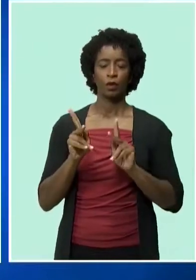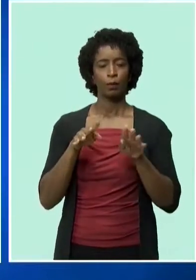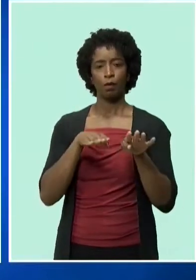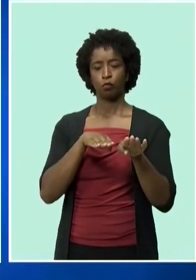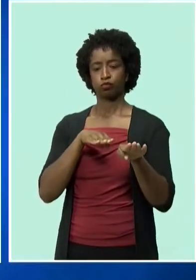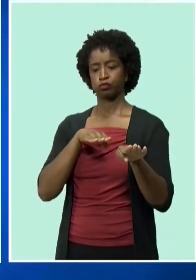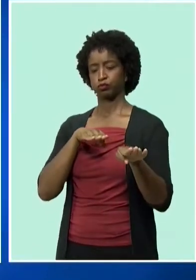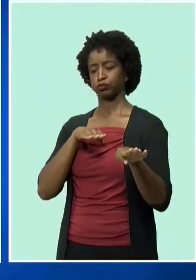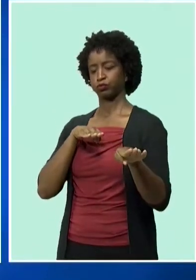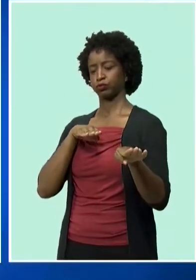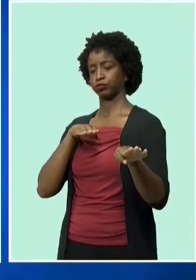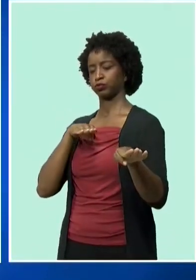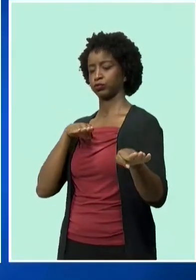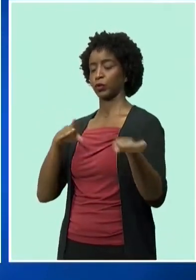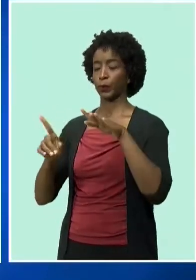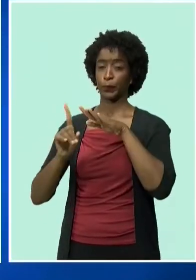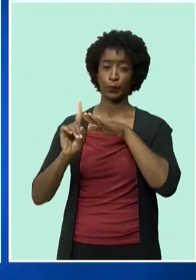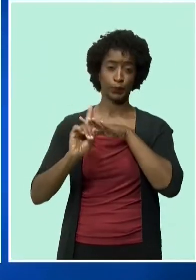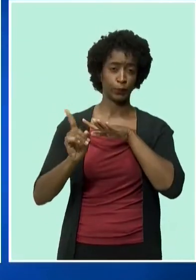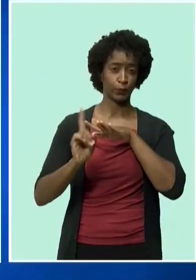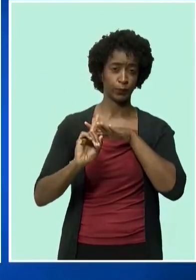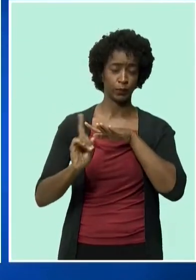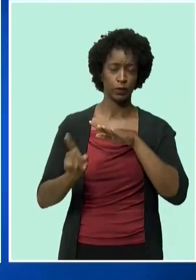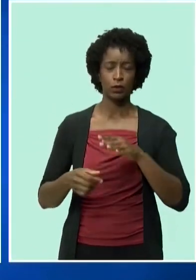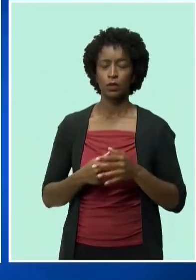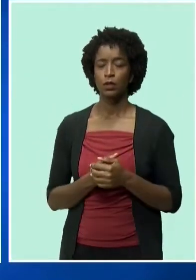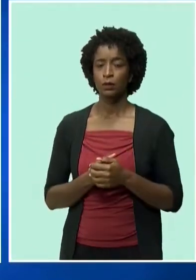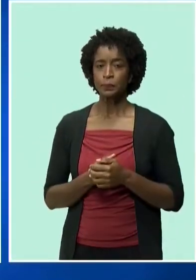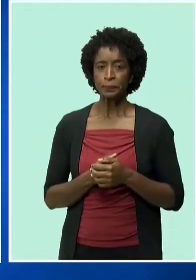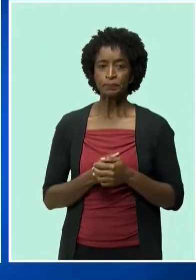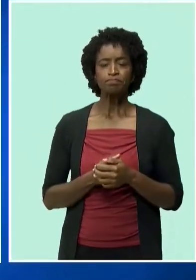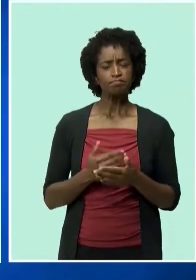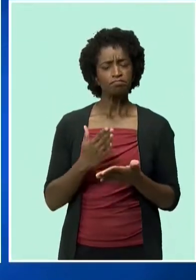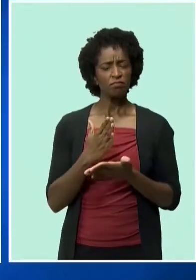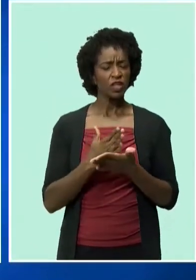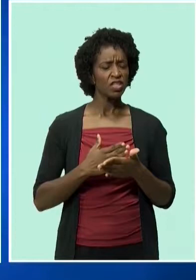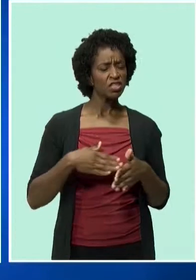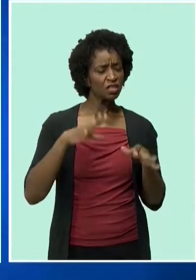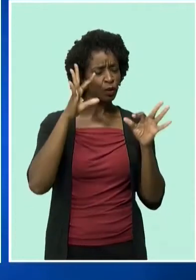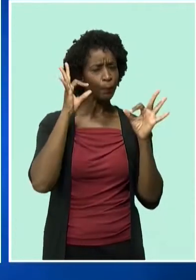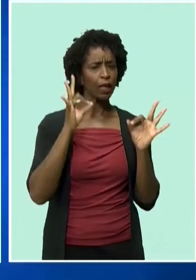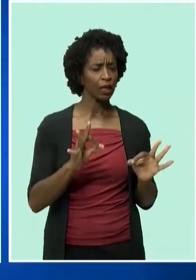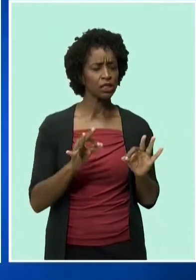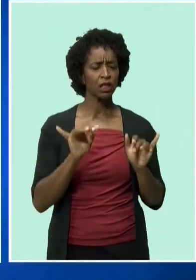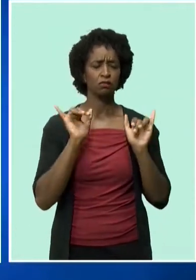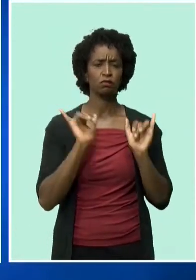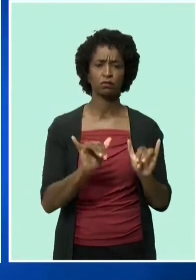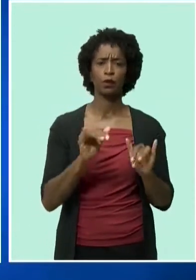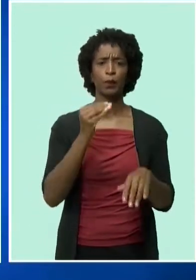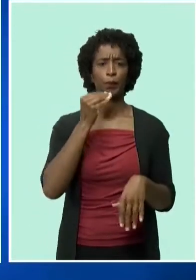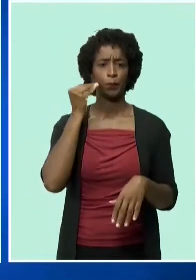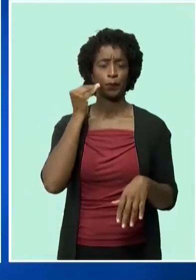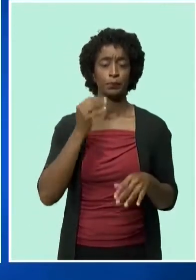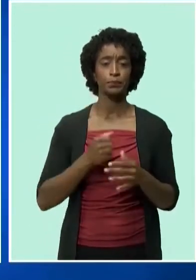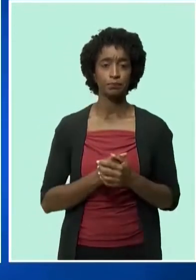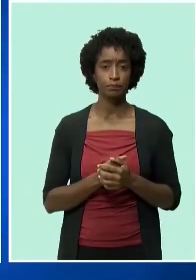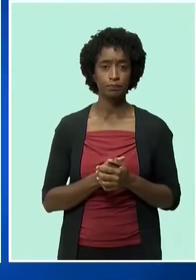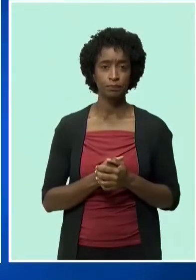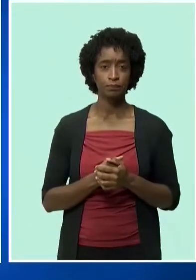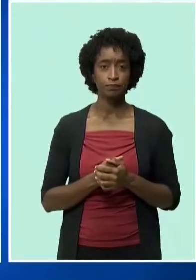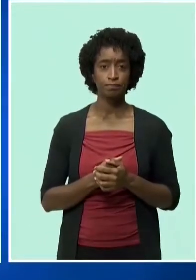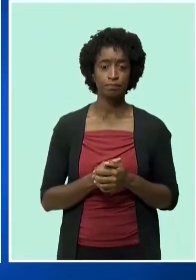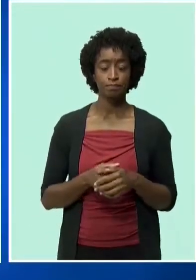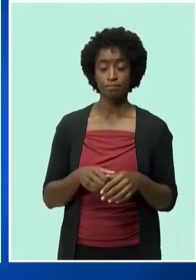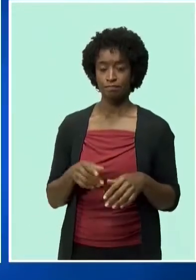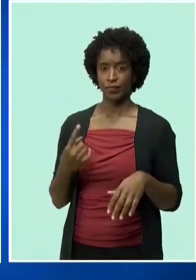as residents scramble to evacuate, some choosing to stay behind and ride it out. Well, we're 10.5 feet above